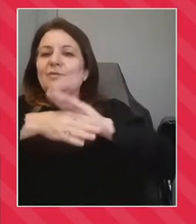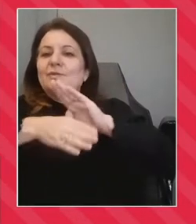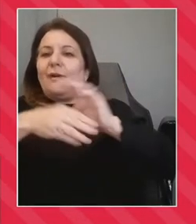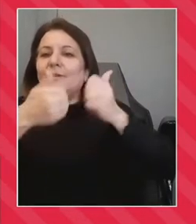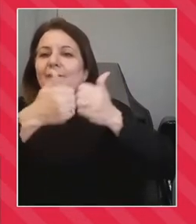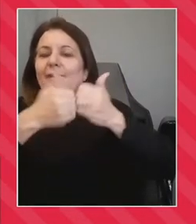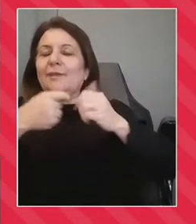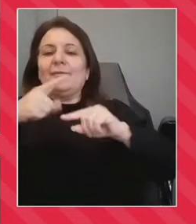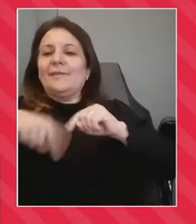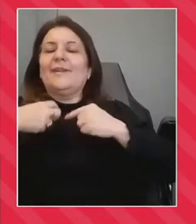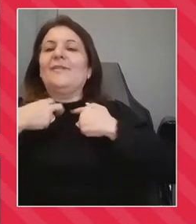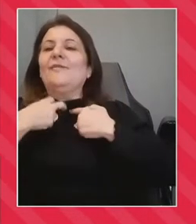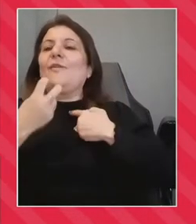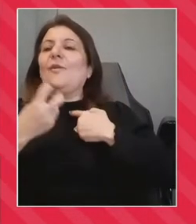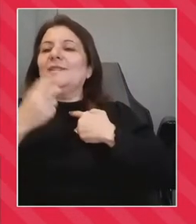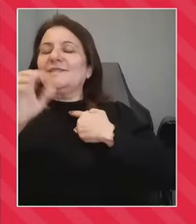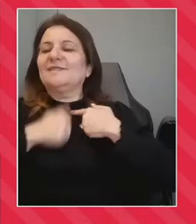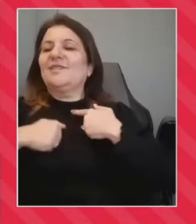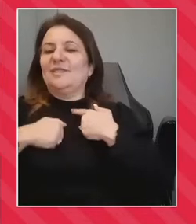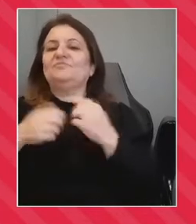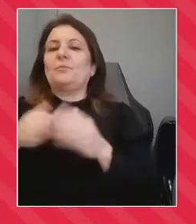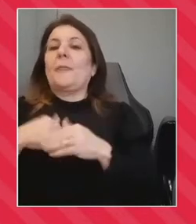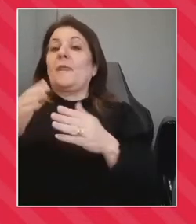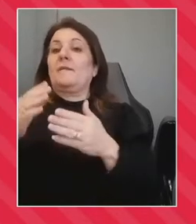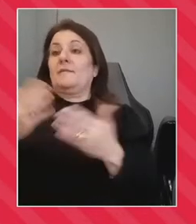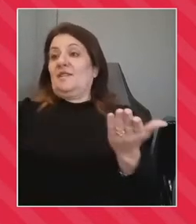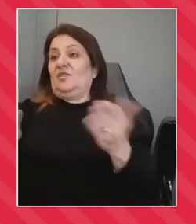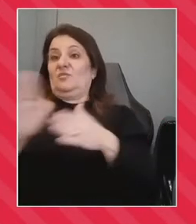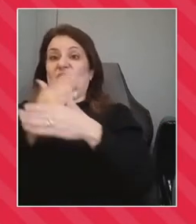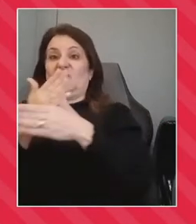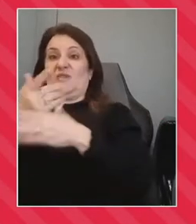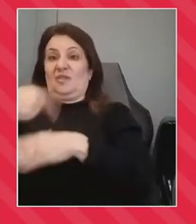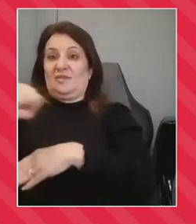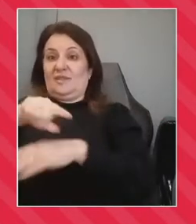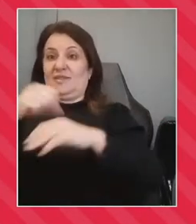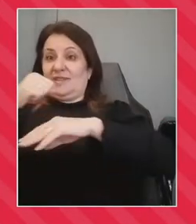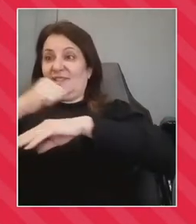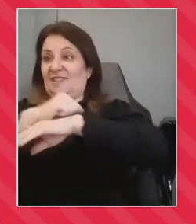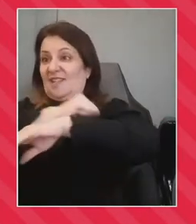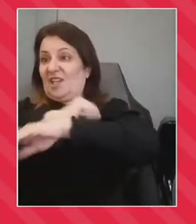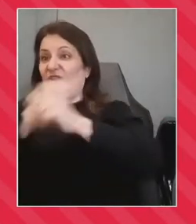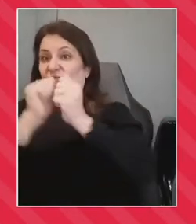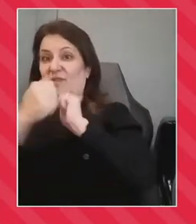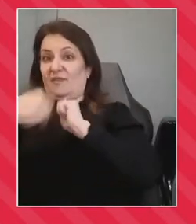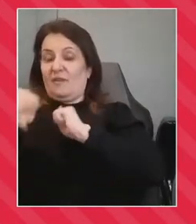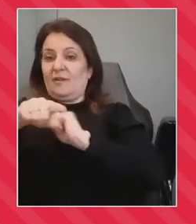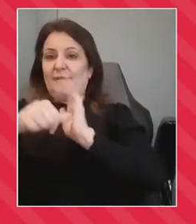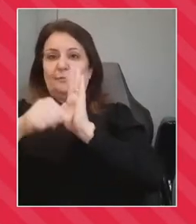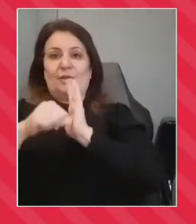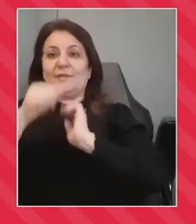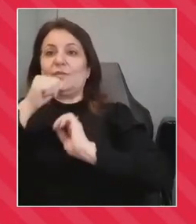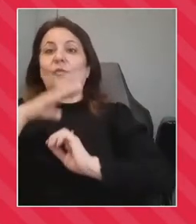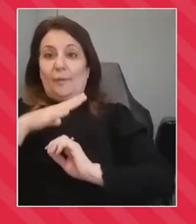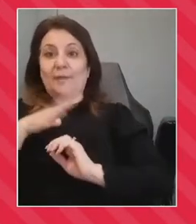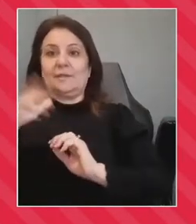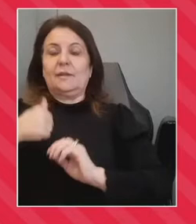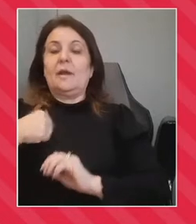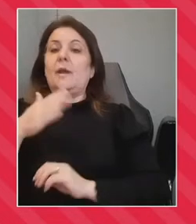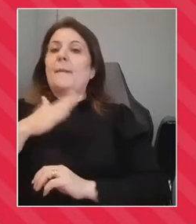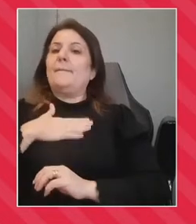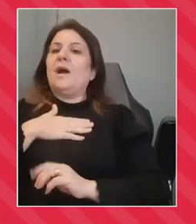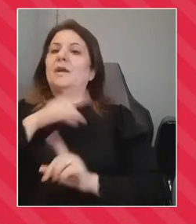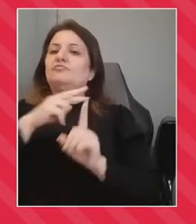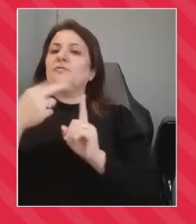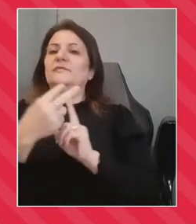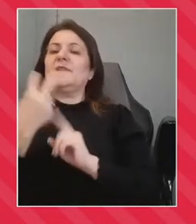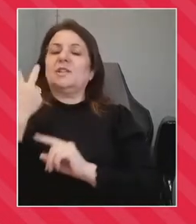part of this conversation, to share the stage with such impressive women. So I would say that one of my key reflections is that USDA and